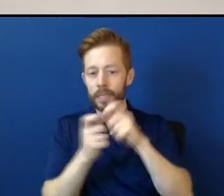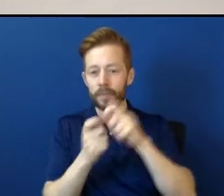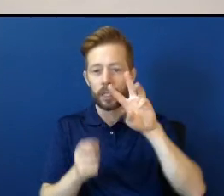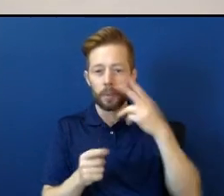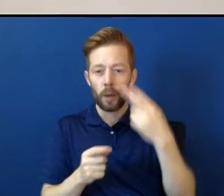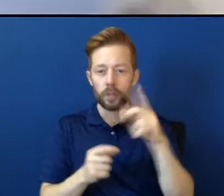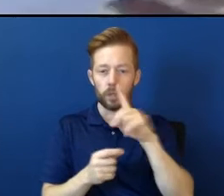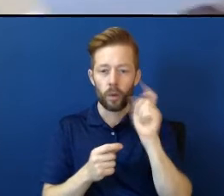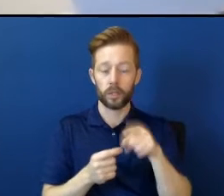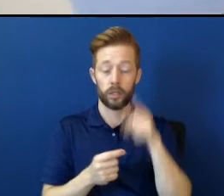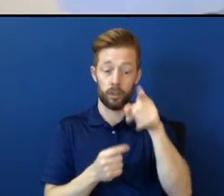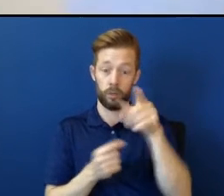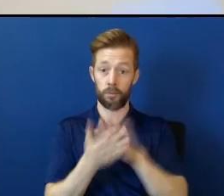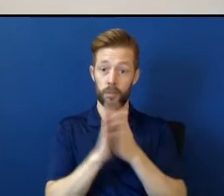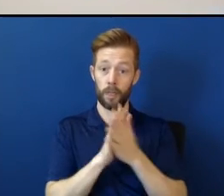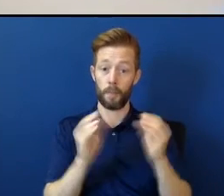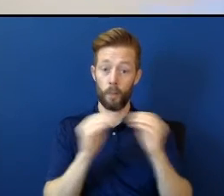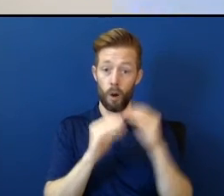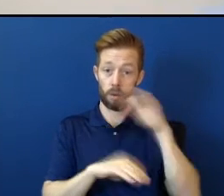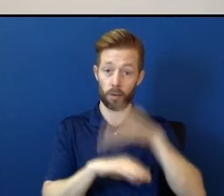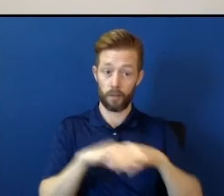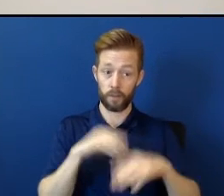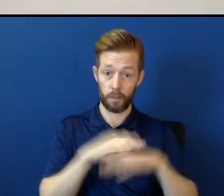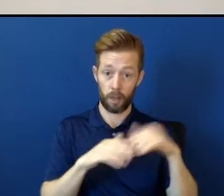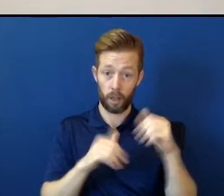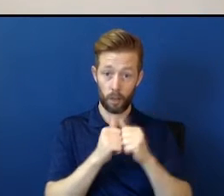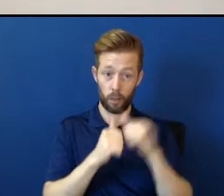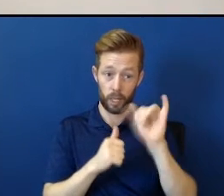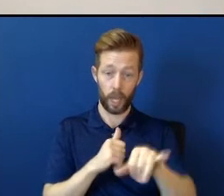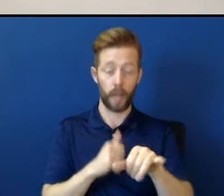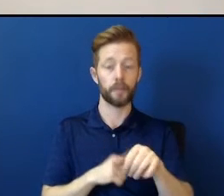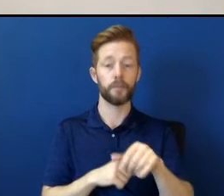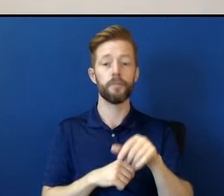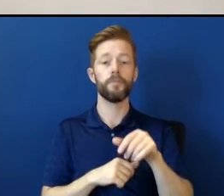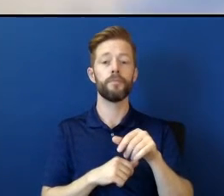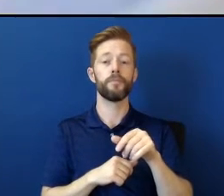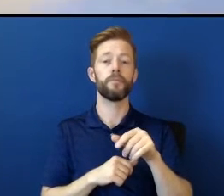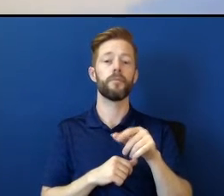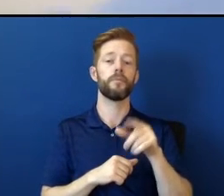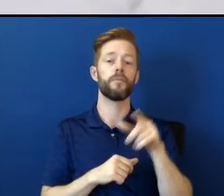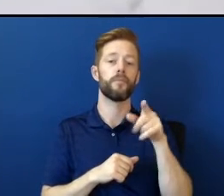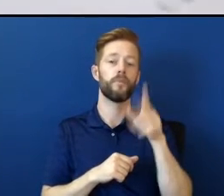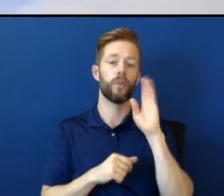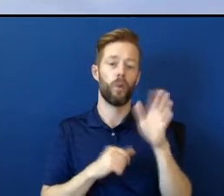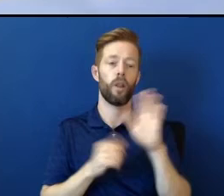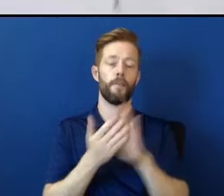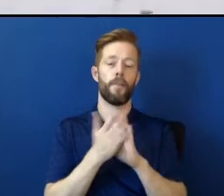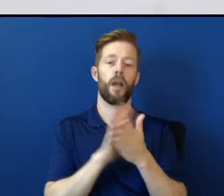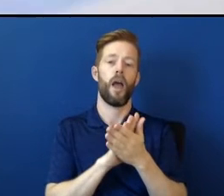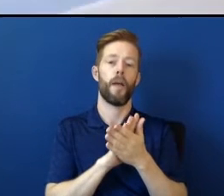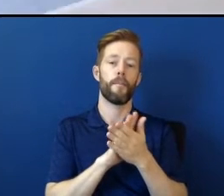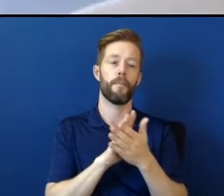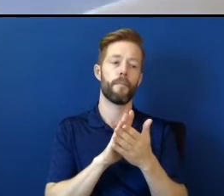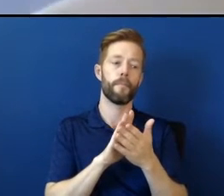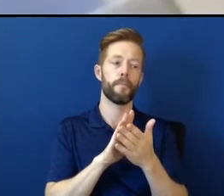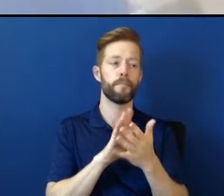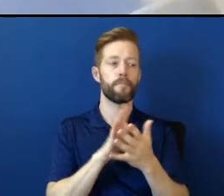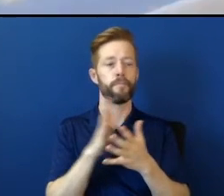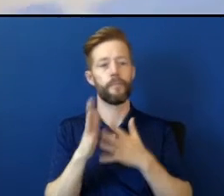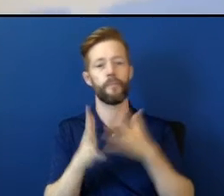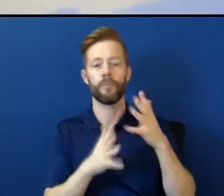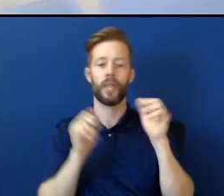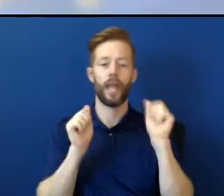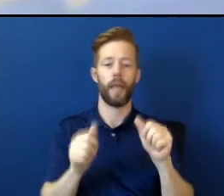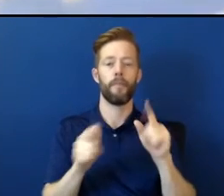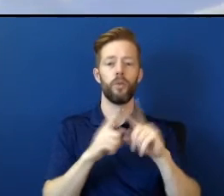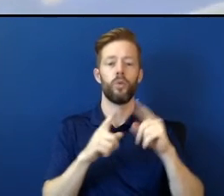I think, as you get a little bit more comfortable with it, you kind of would become, would be able to